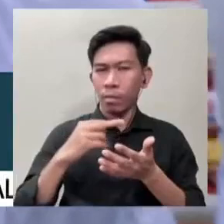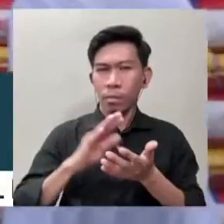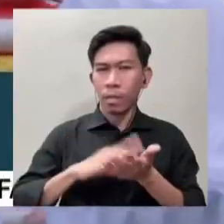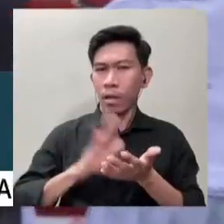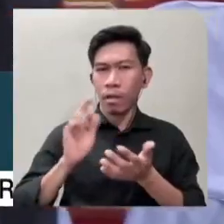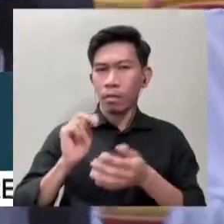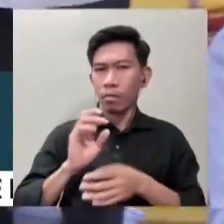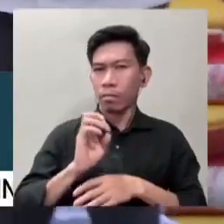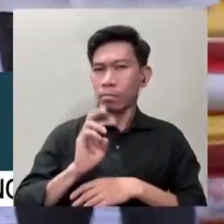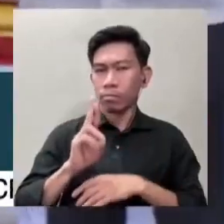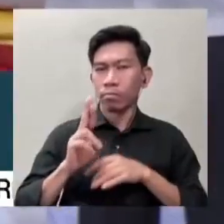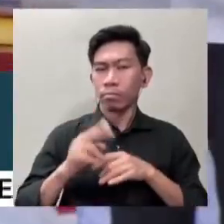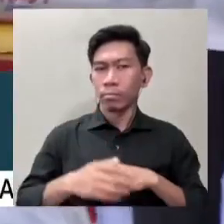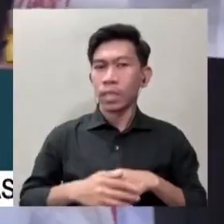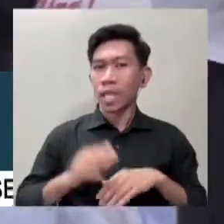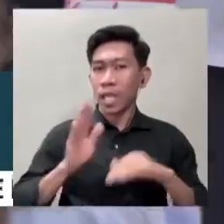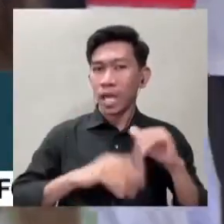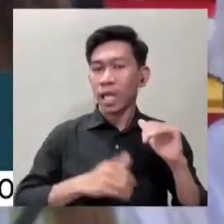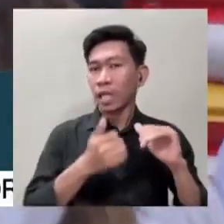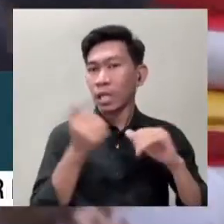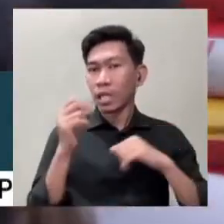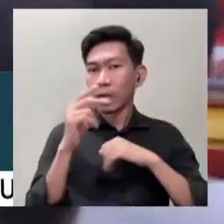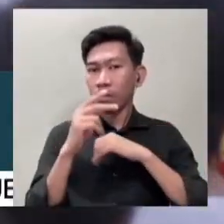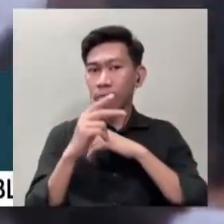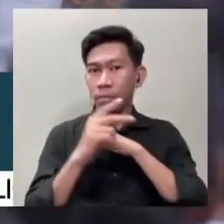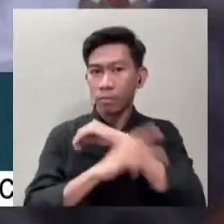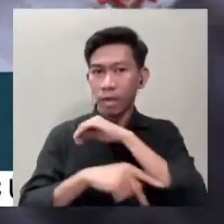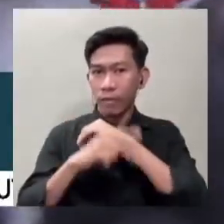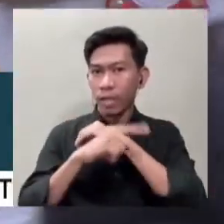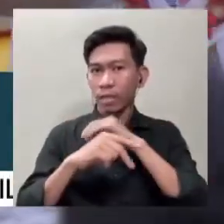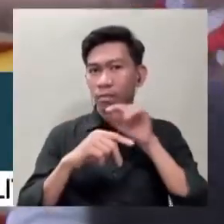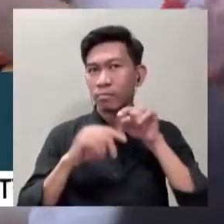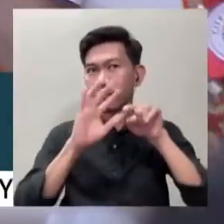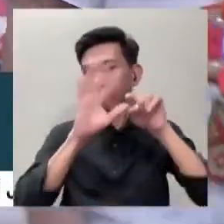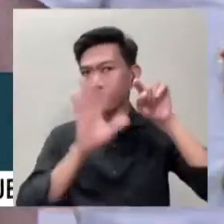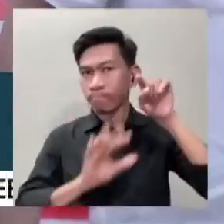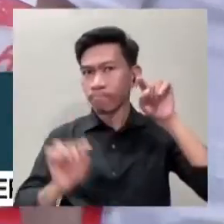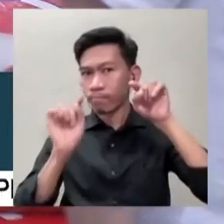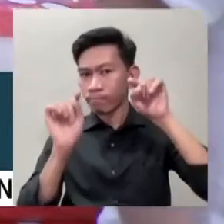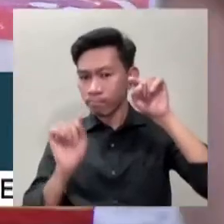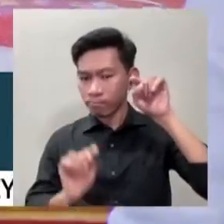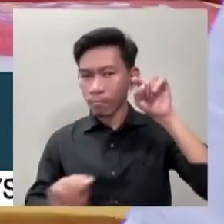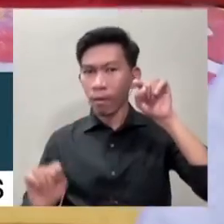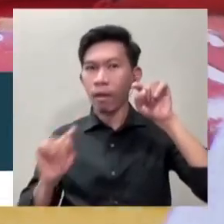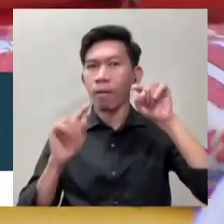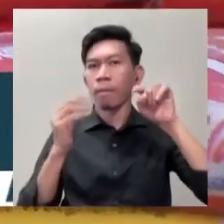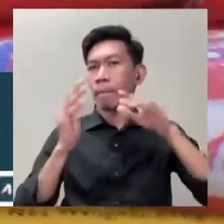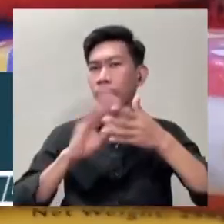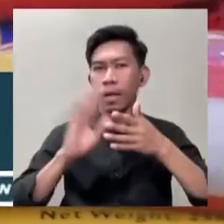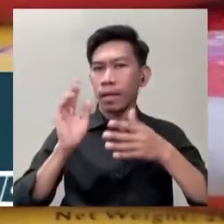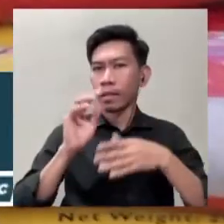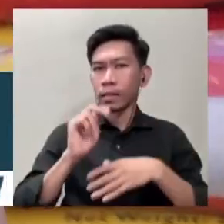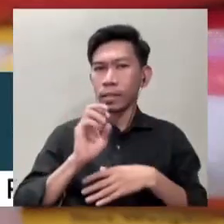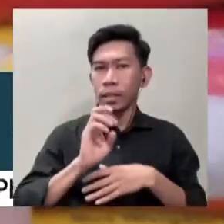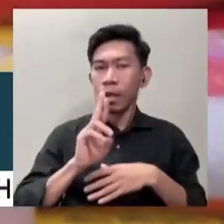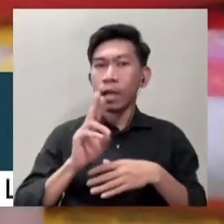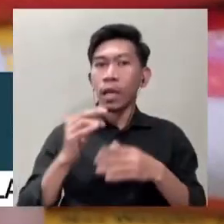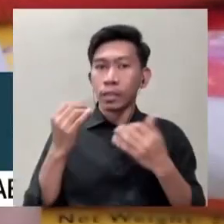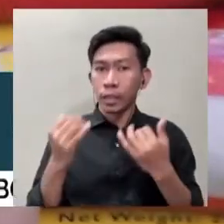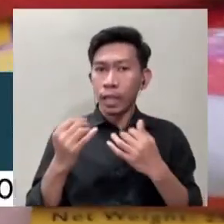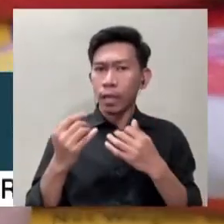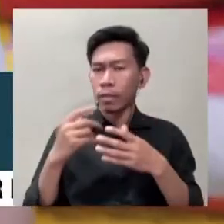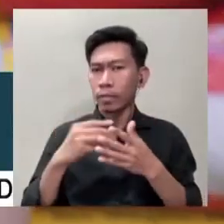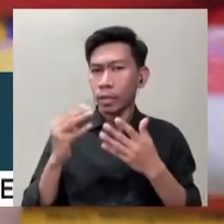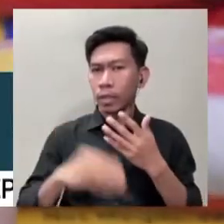capital region compared to other areas in the Philippines. Marcos Jr. says these efforts are done to pull down the prices of the staple